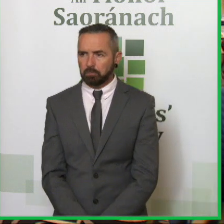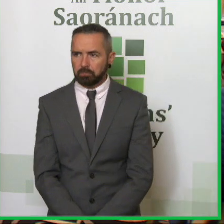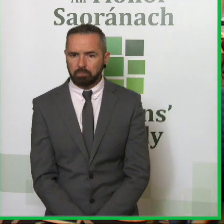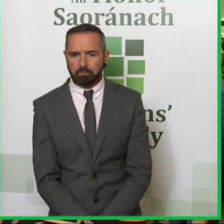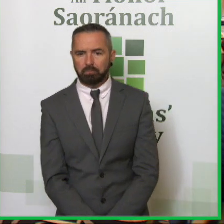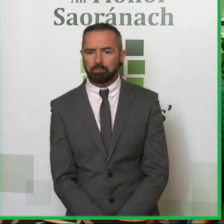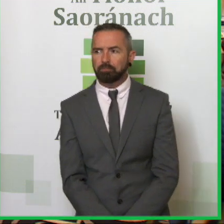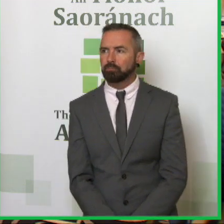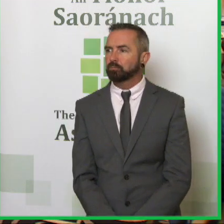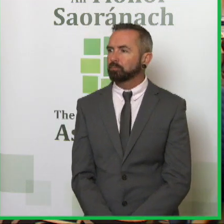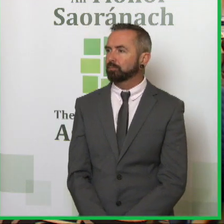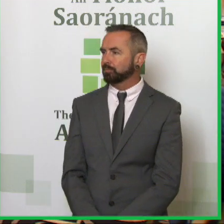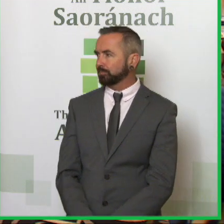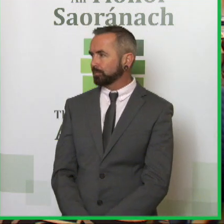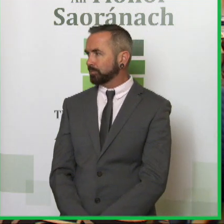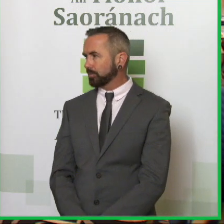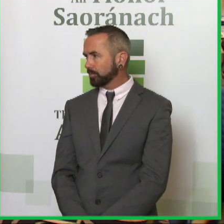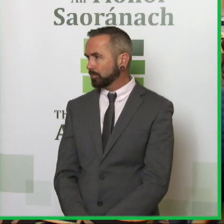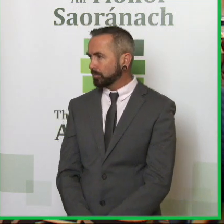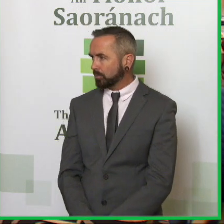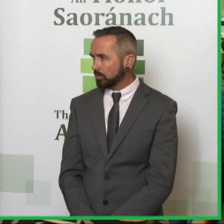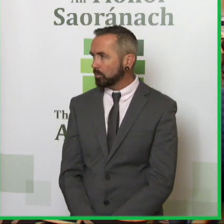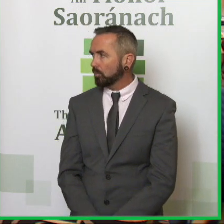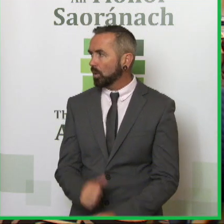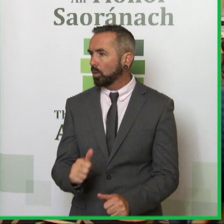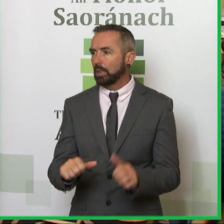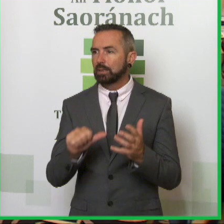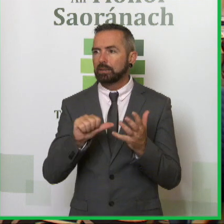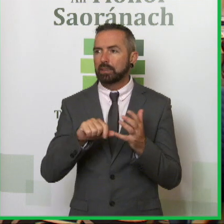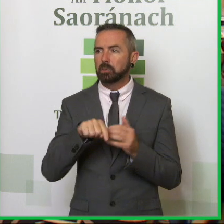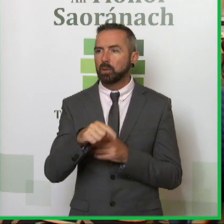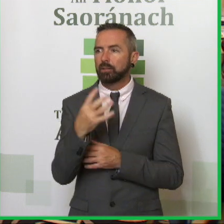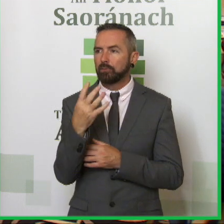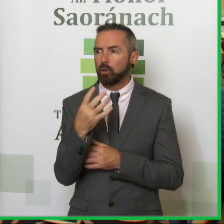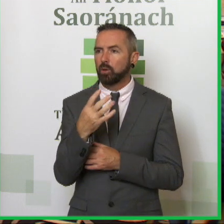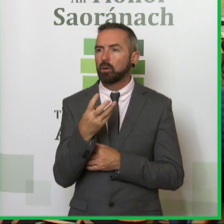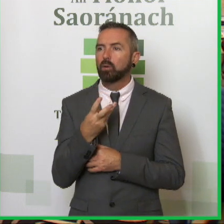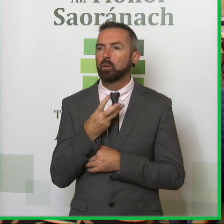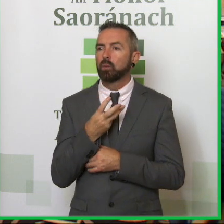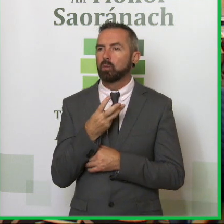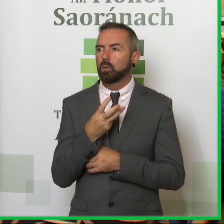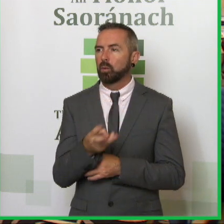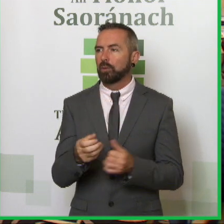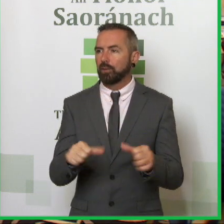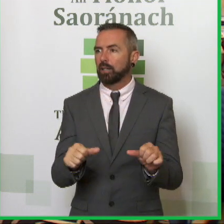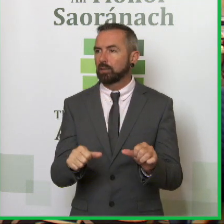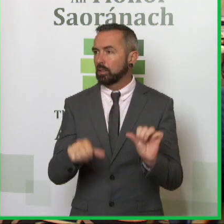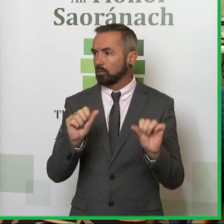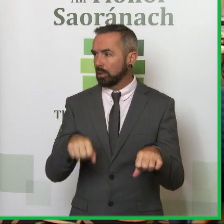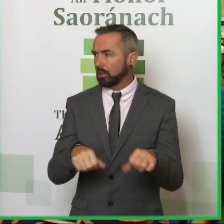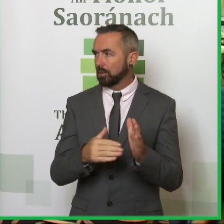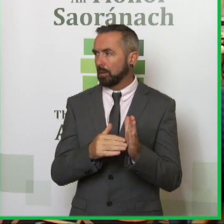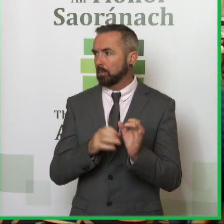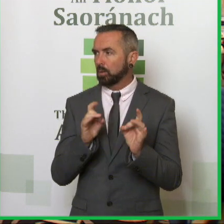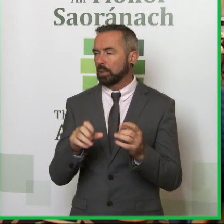We've had the show of hands table for 6.4, so we'll go with 6.4 as currently being finalised. Agreed?